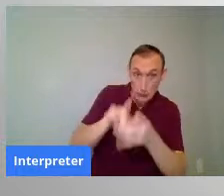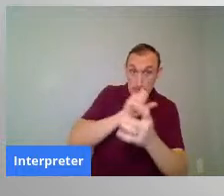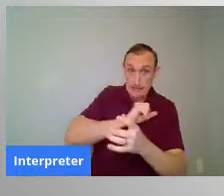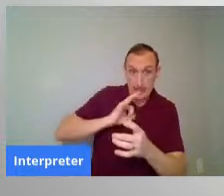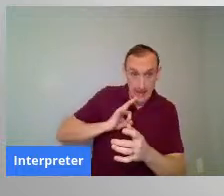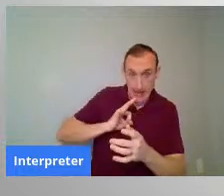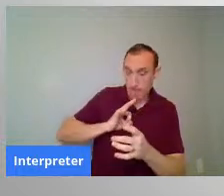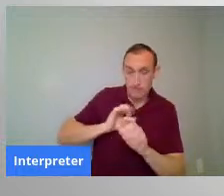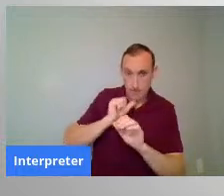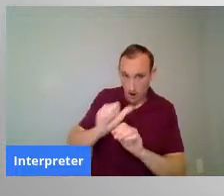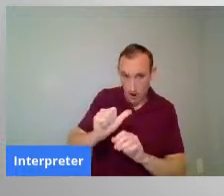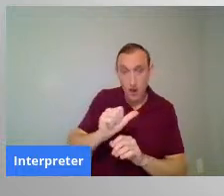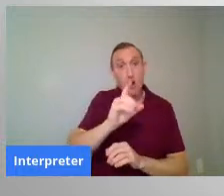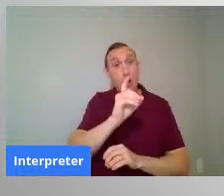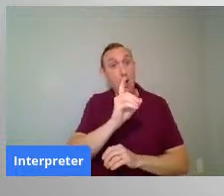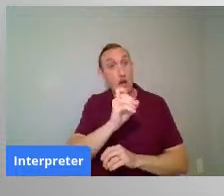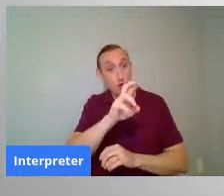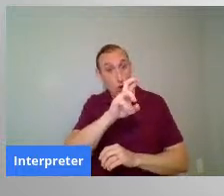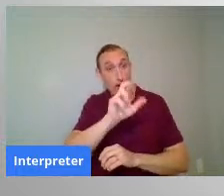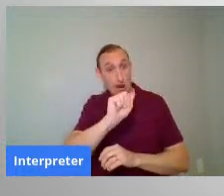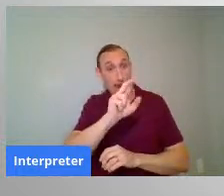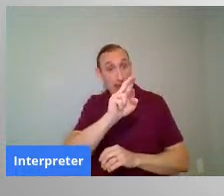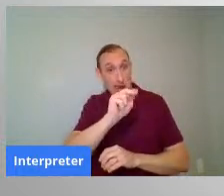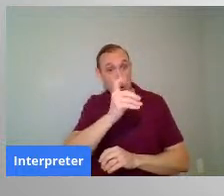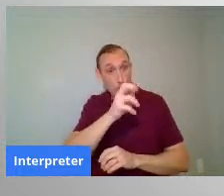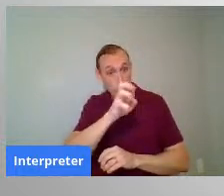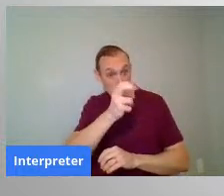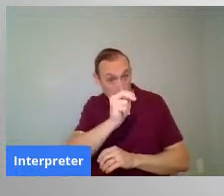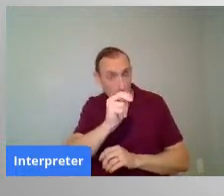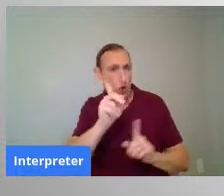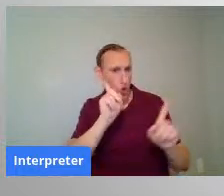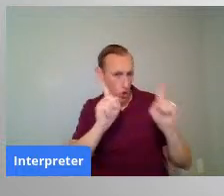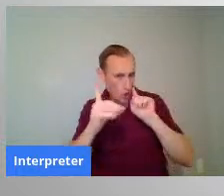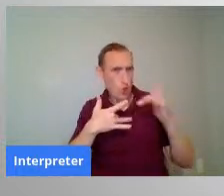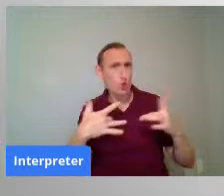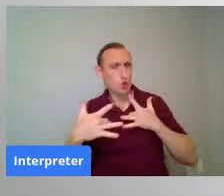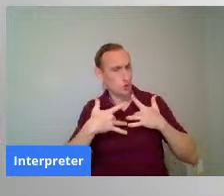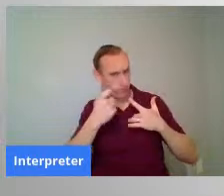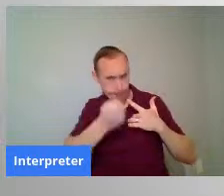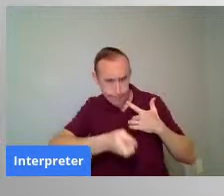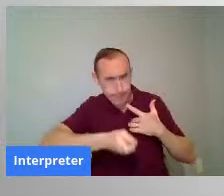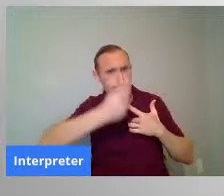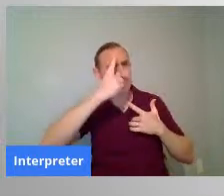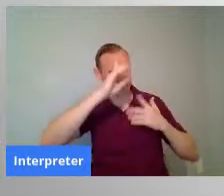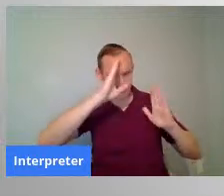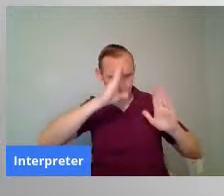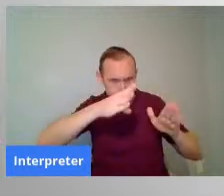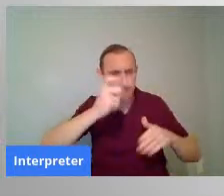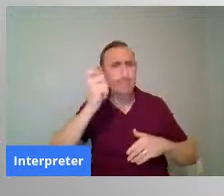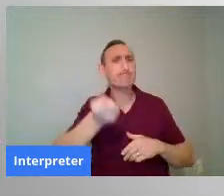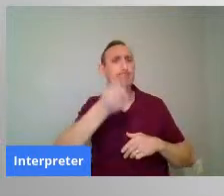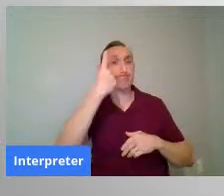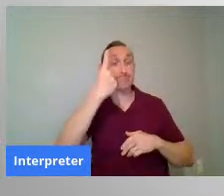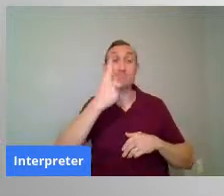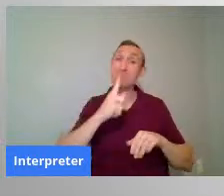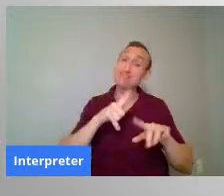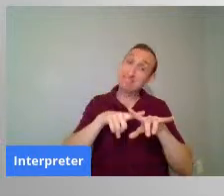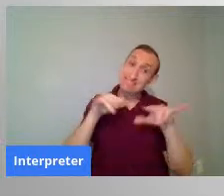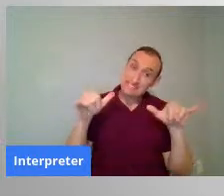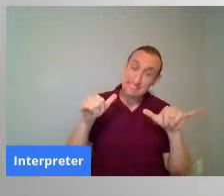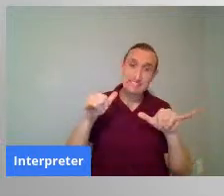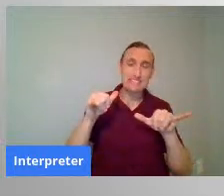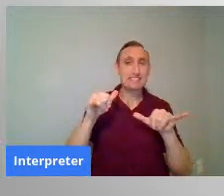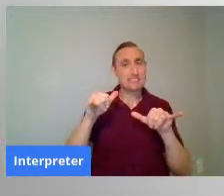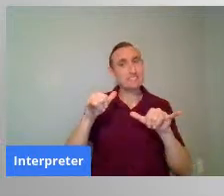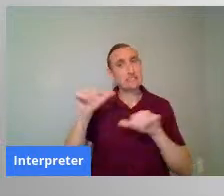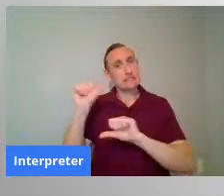I definitely hear your concerns. The other part of that, though, is that there's a part of